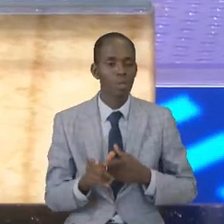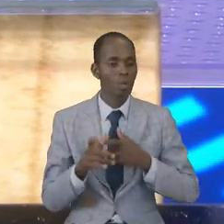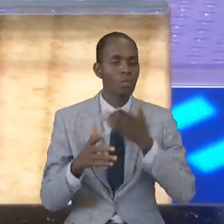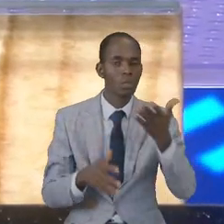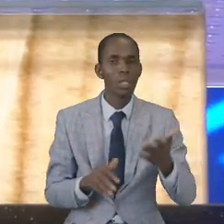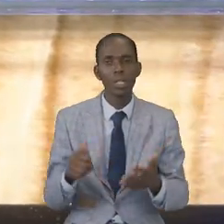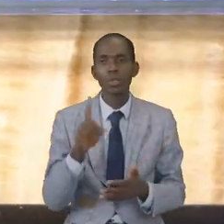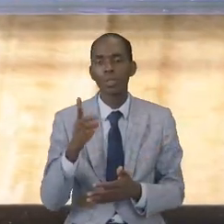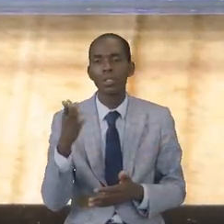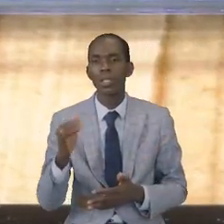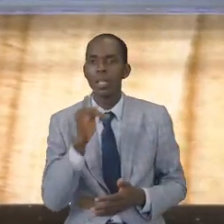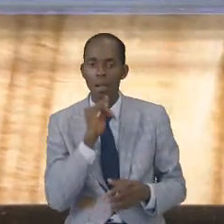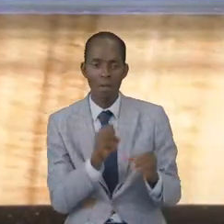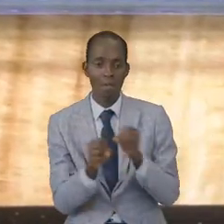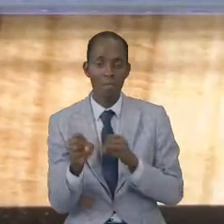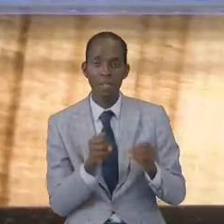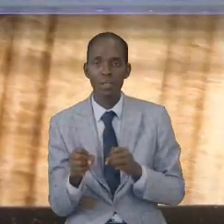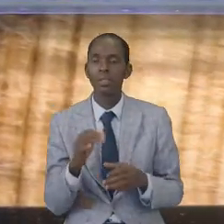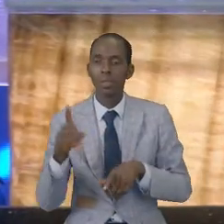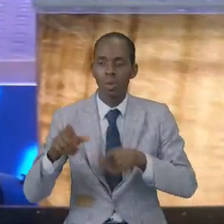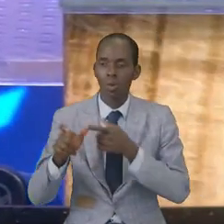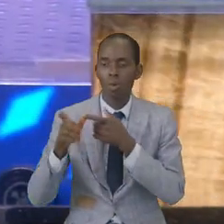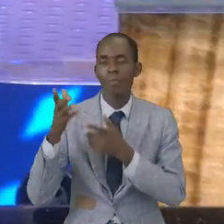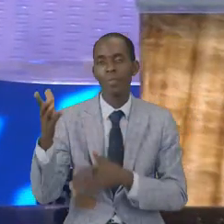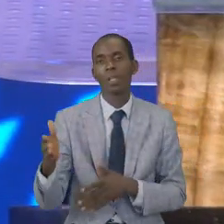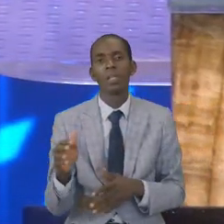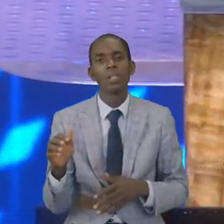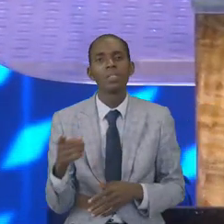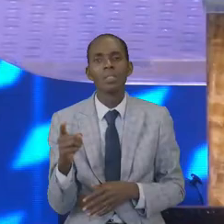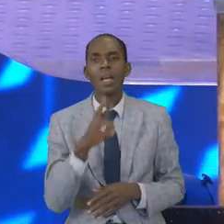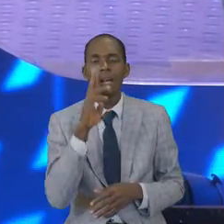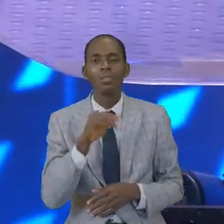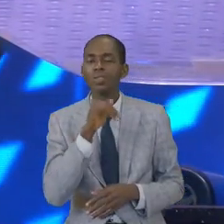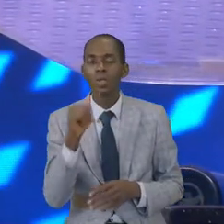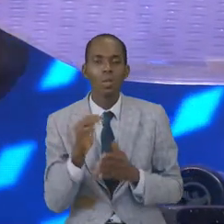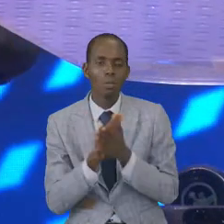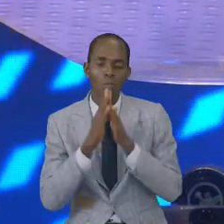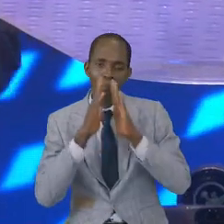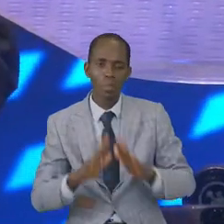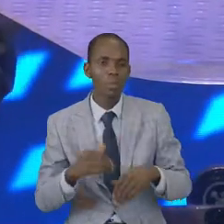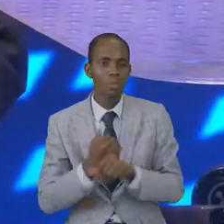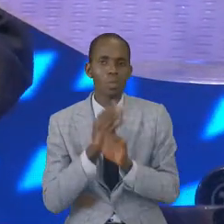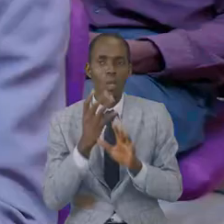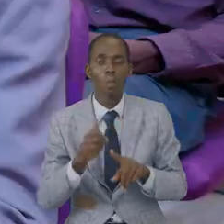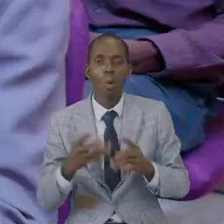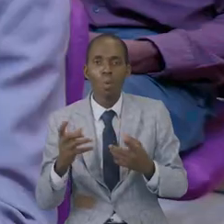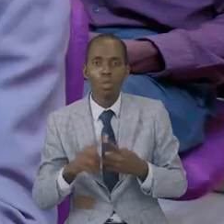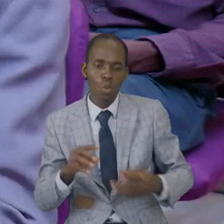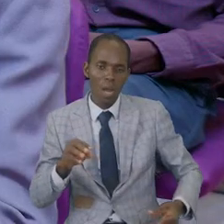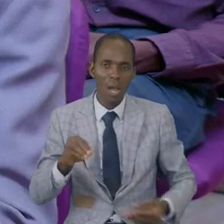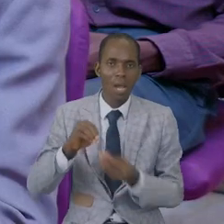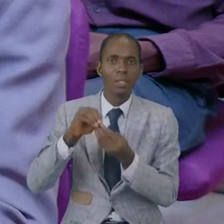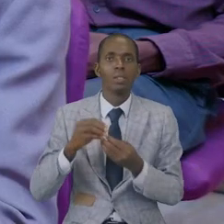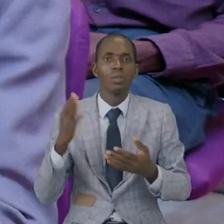there. Anywhere there is fighting or strife, they run there. They're not peacemakers. They want to put some fire, some